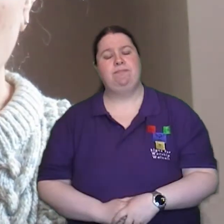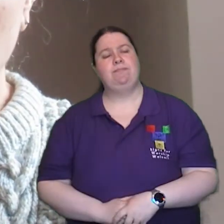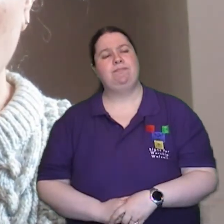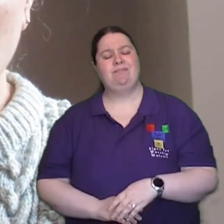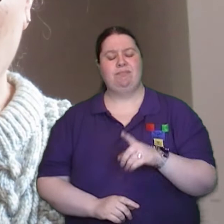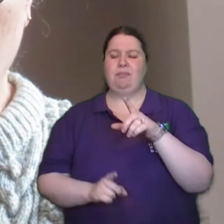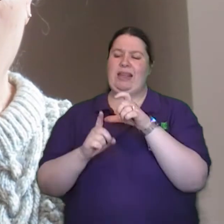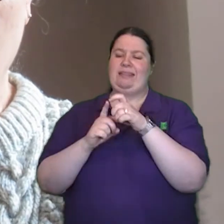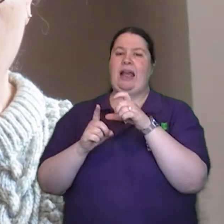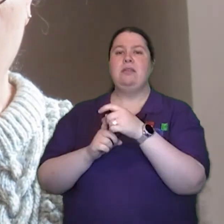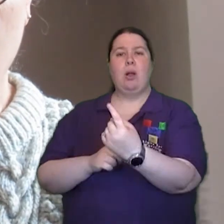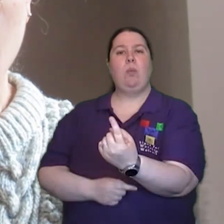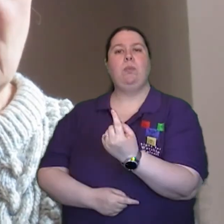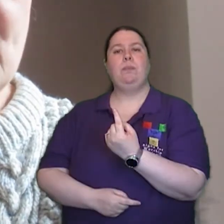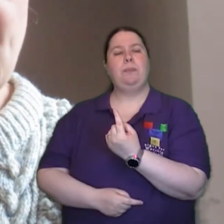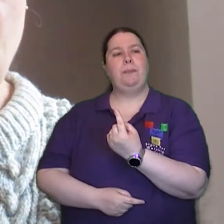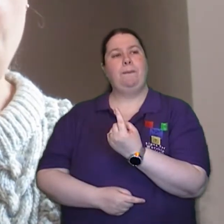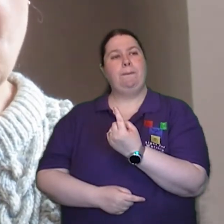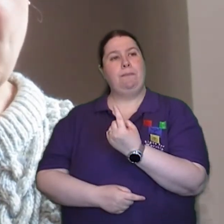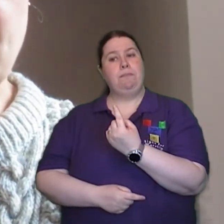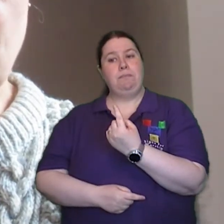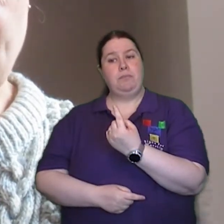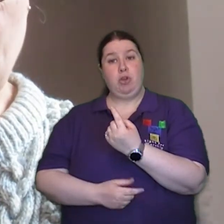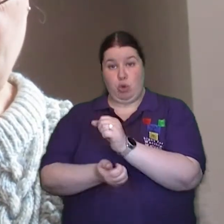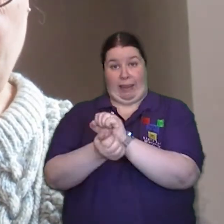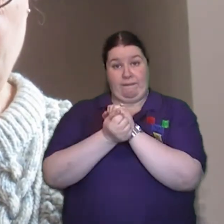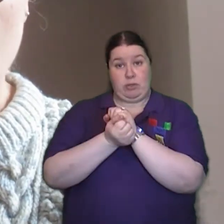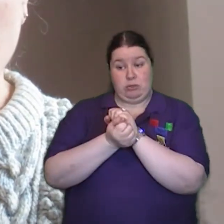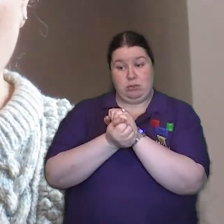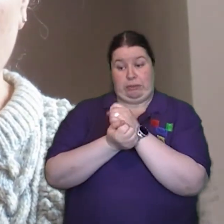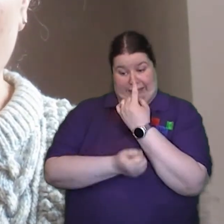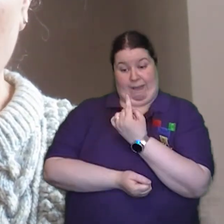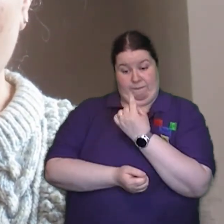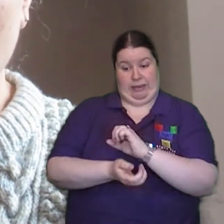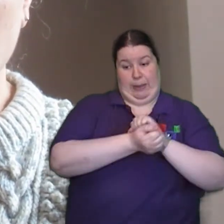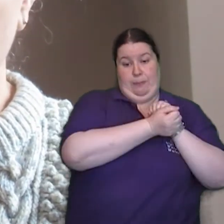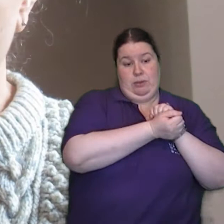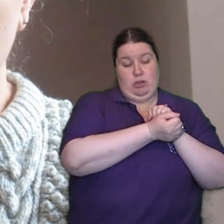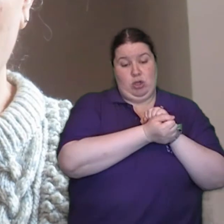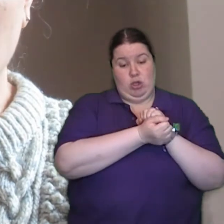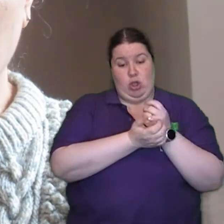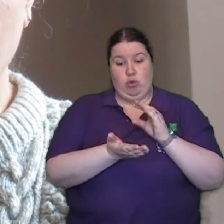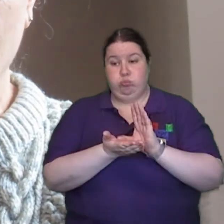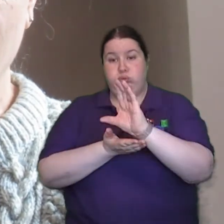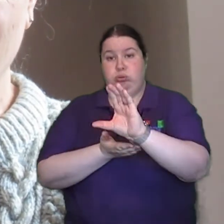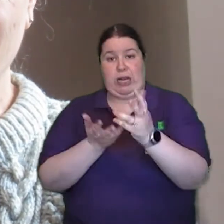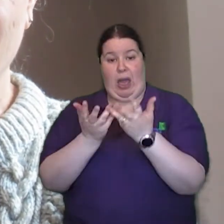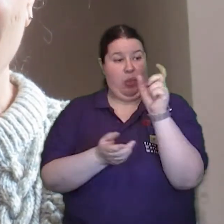Then Daniel answered the king, "You may keep your gifts for yourself and give your rewards to someone